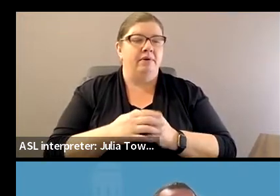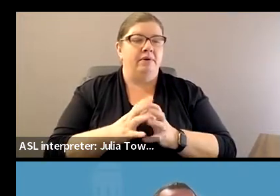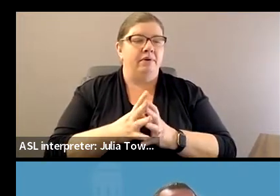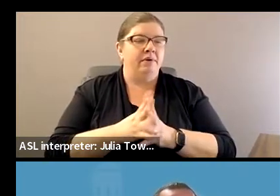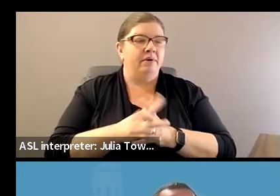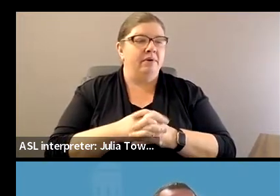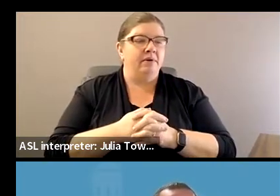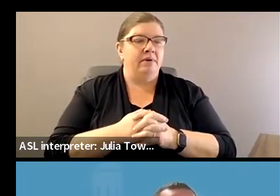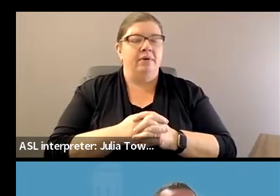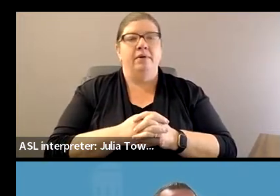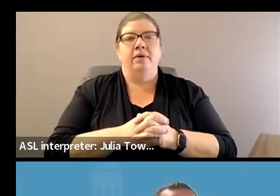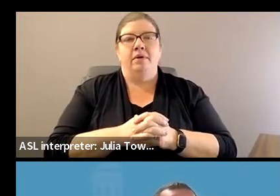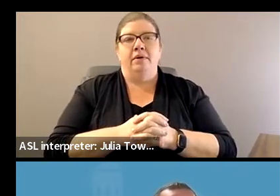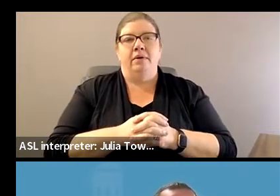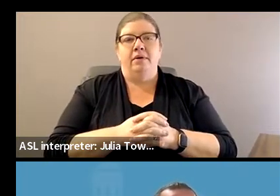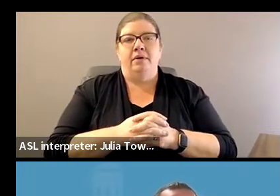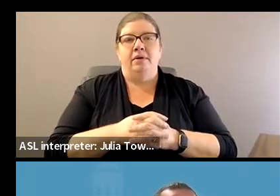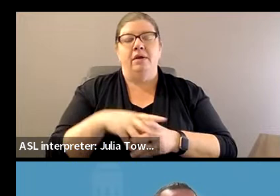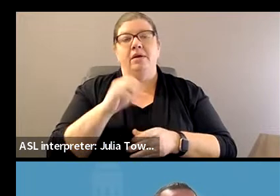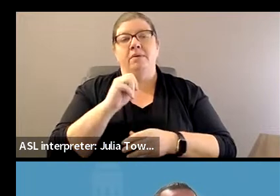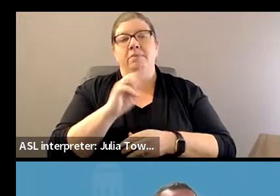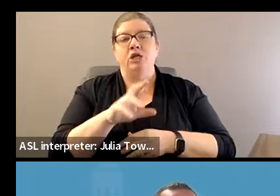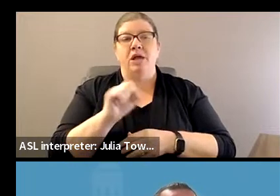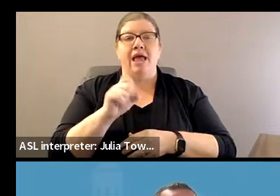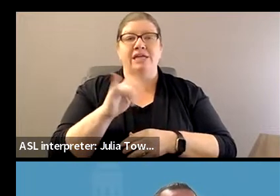Ms. Munoz, Mr. Escobedo.